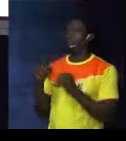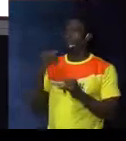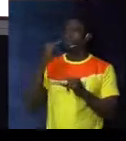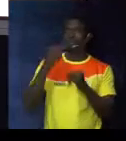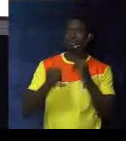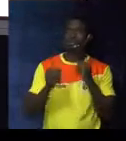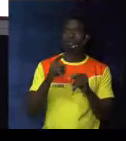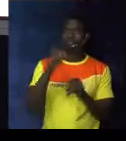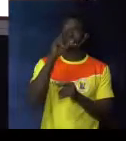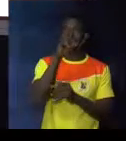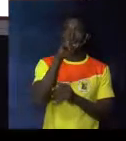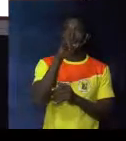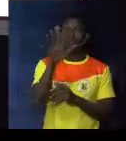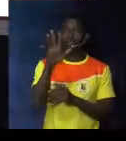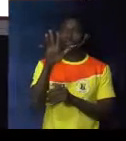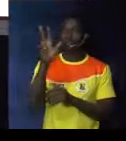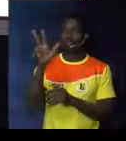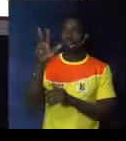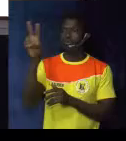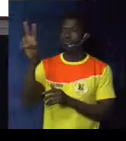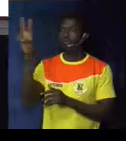5. So my final answer is